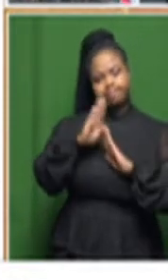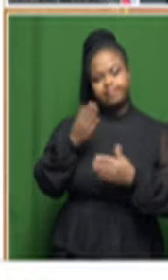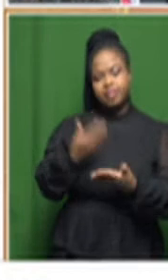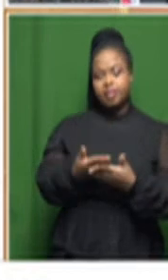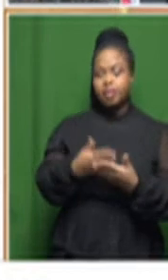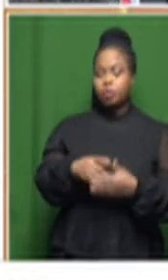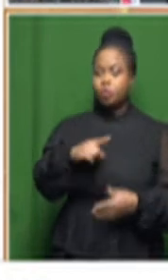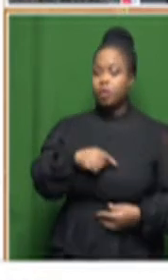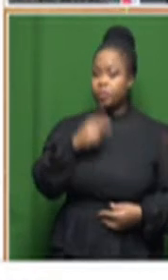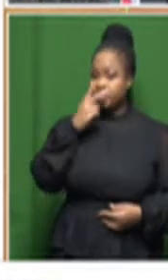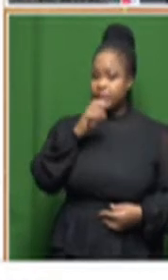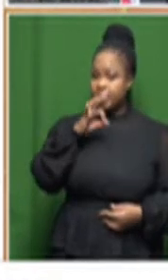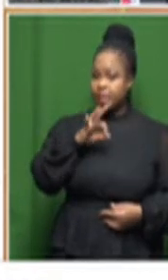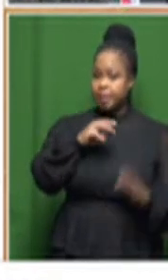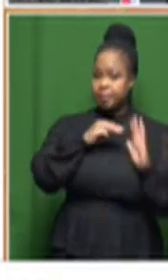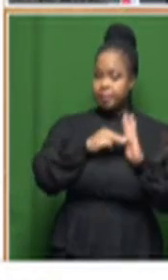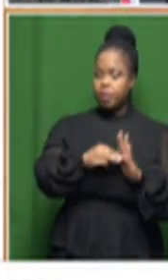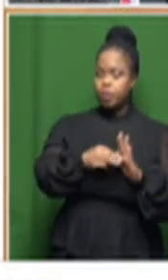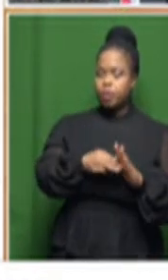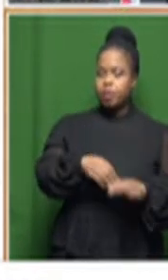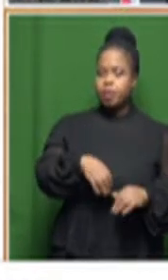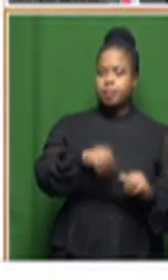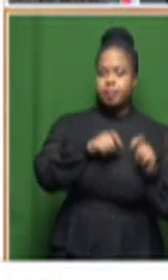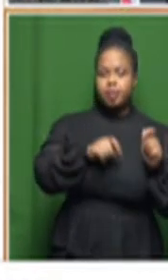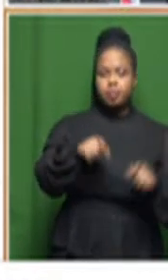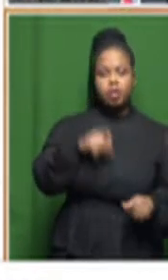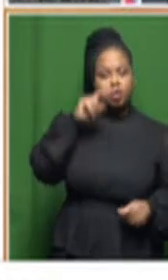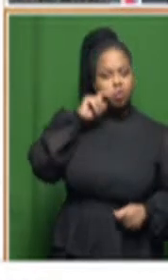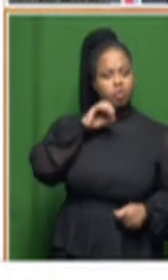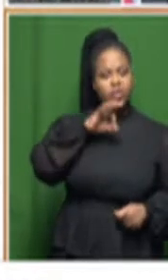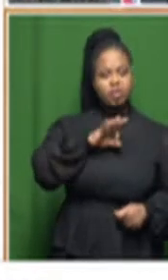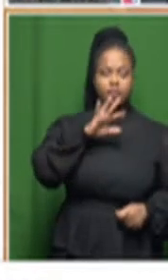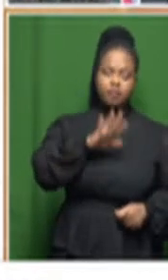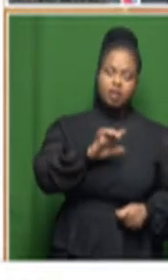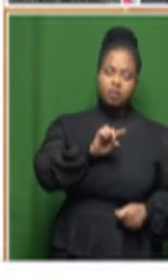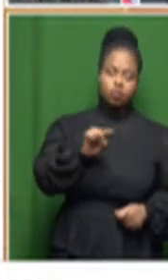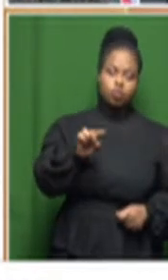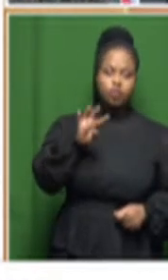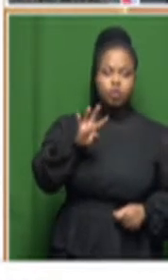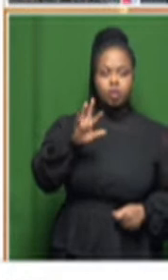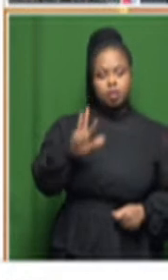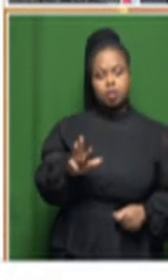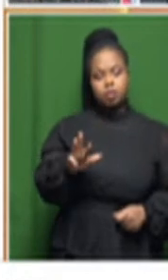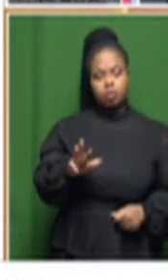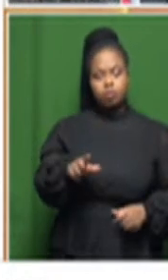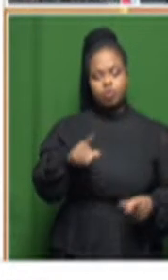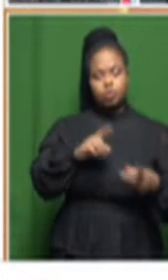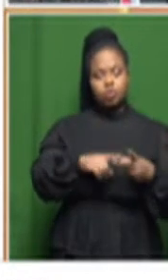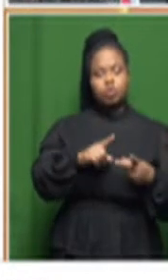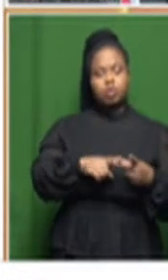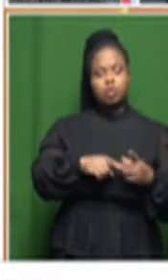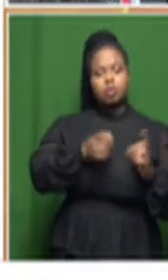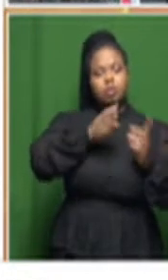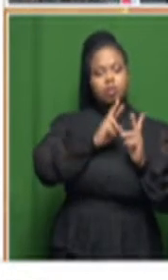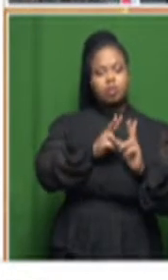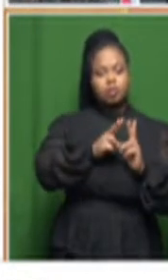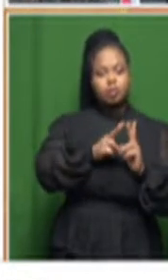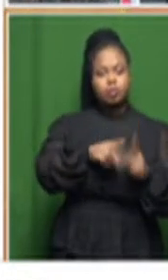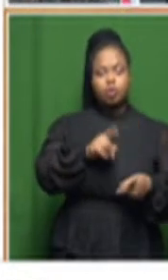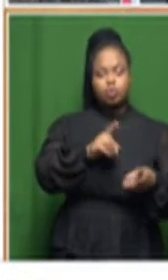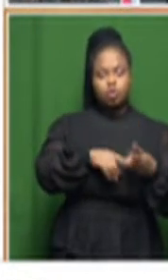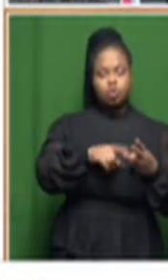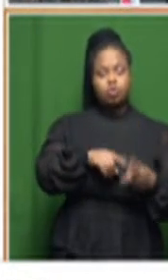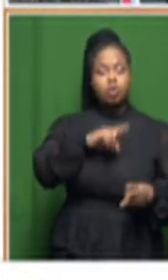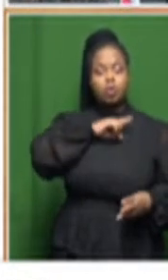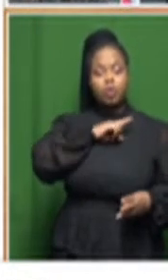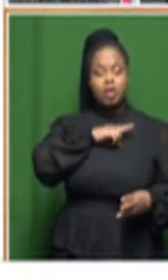have seen 3 million people in the 35 to 49 category, but there are 12 million people in the country in this age group. So that's